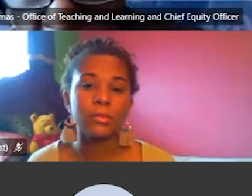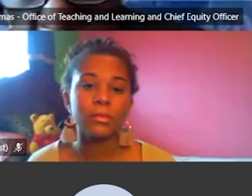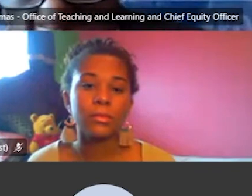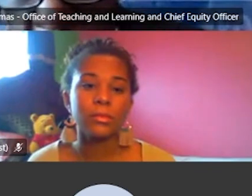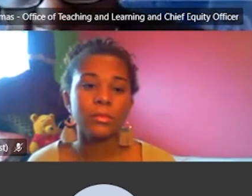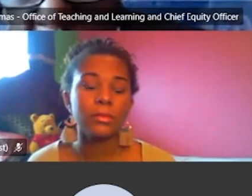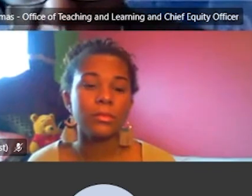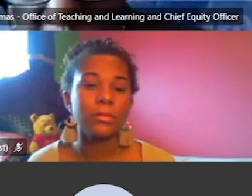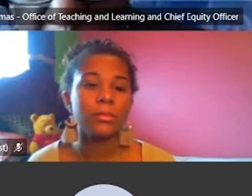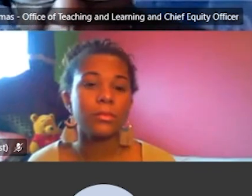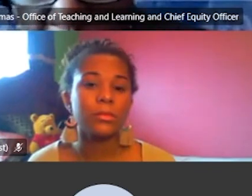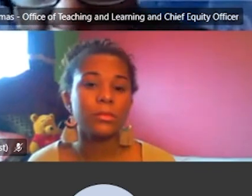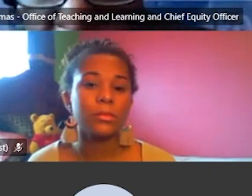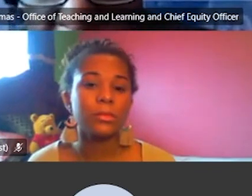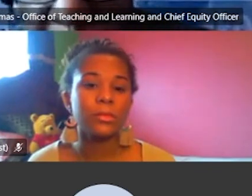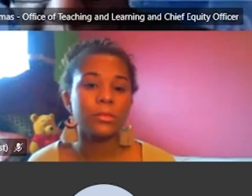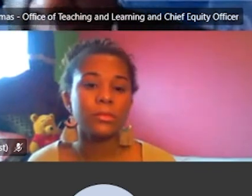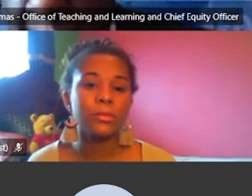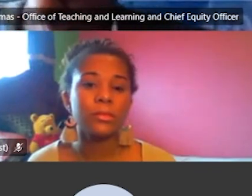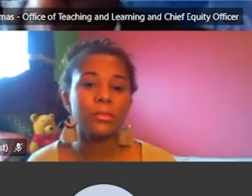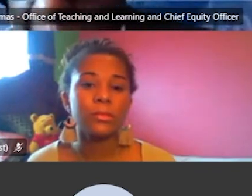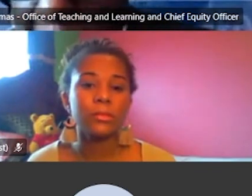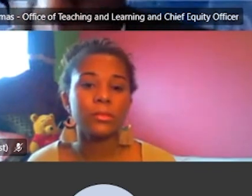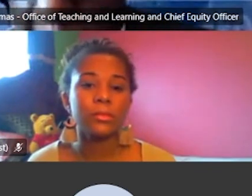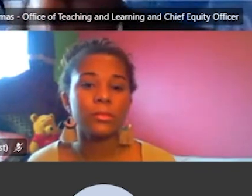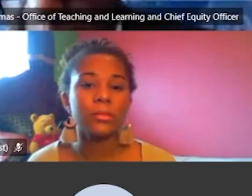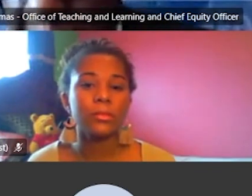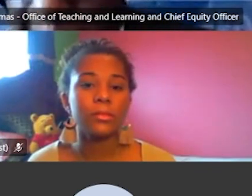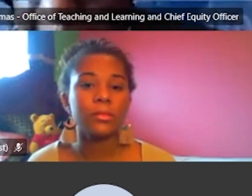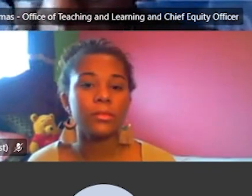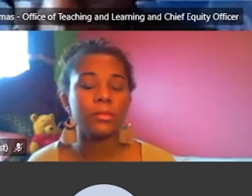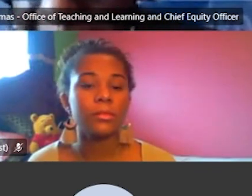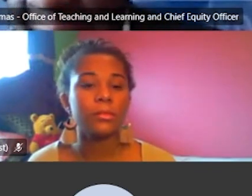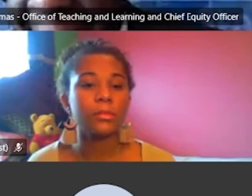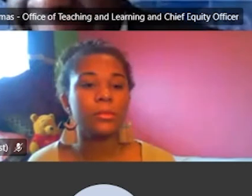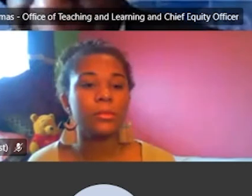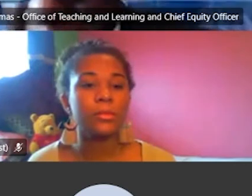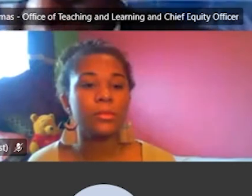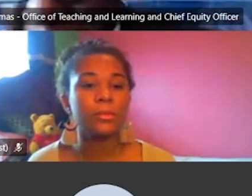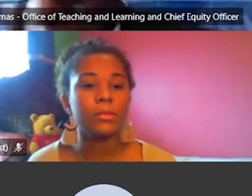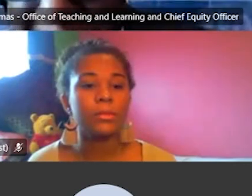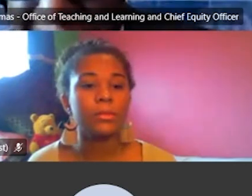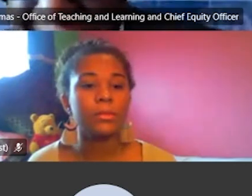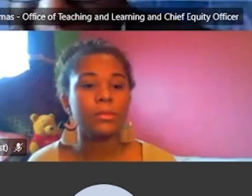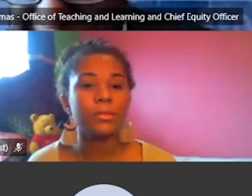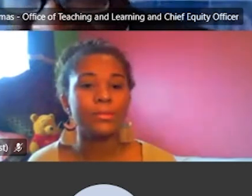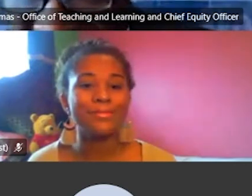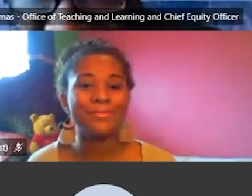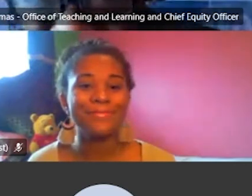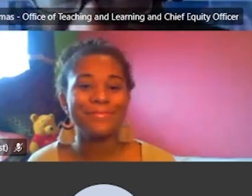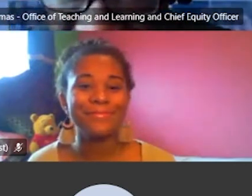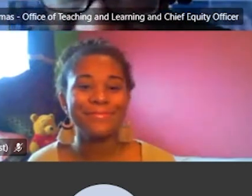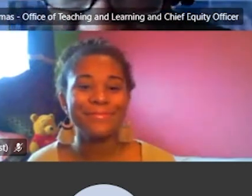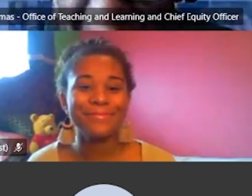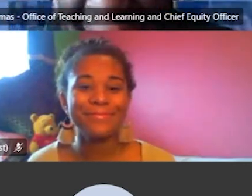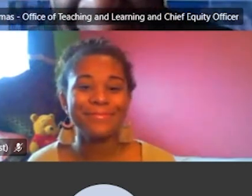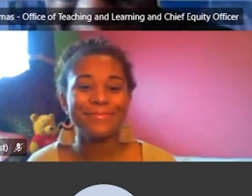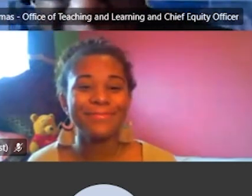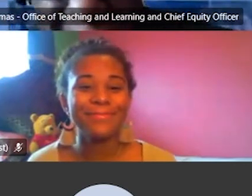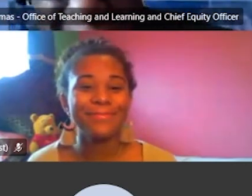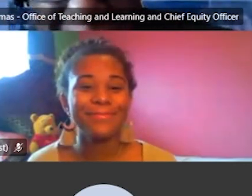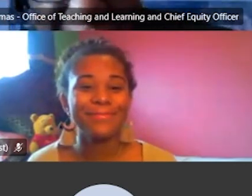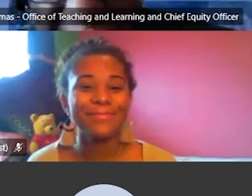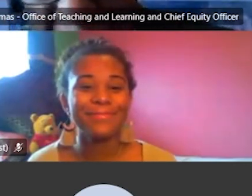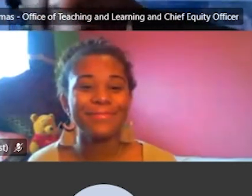take that back to my home community. Thank you. Yeah. Well, Caleb, you sound like a future board member. So